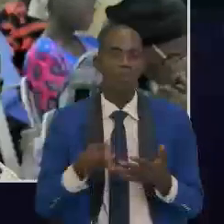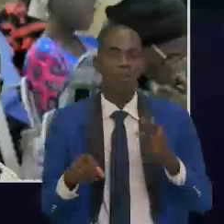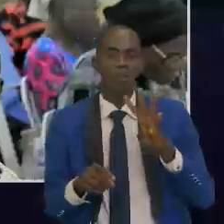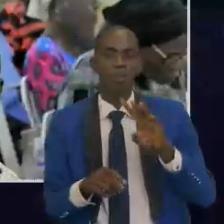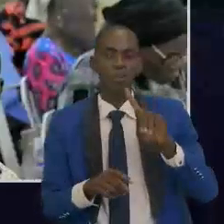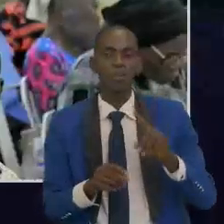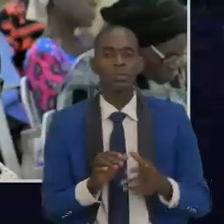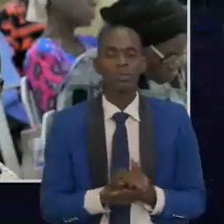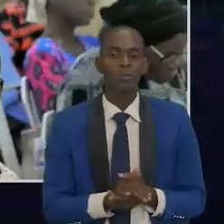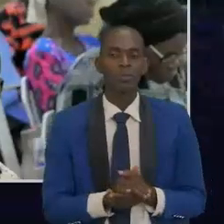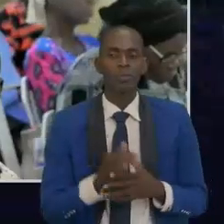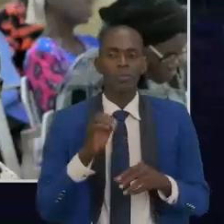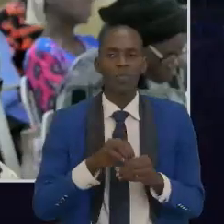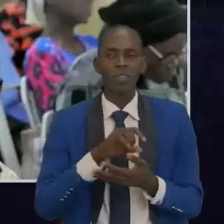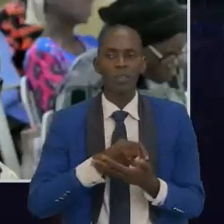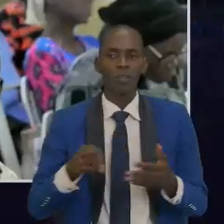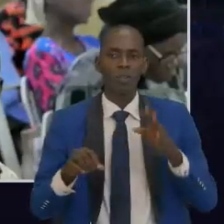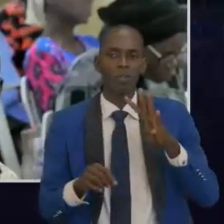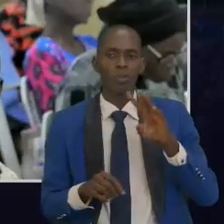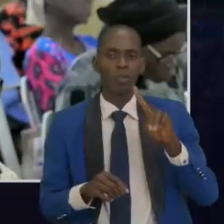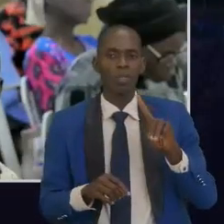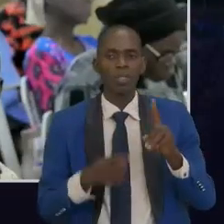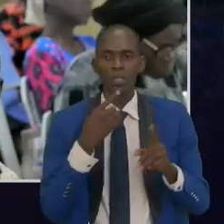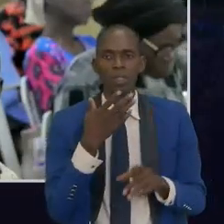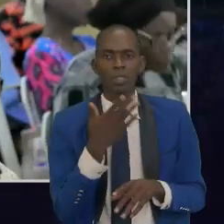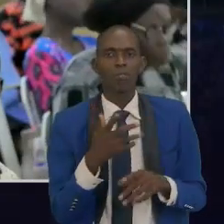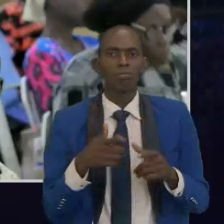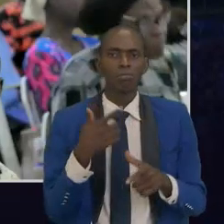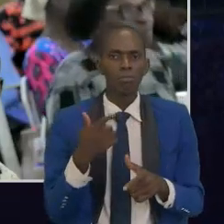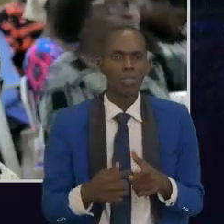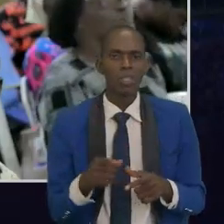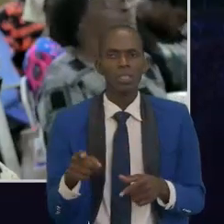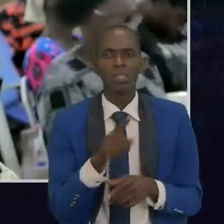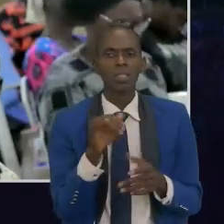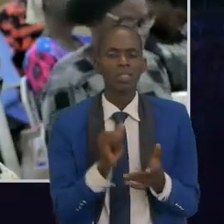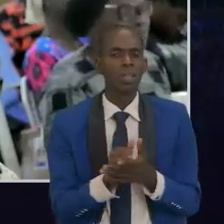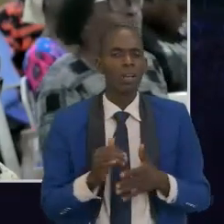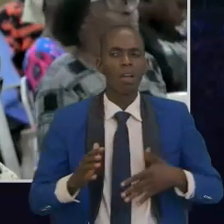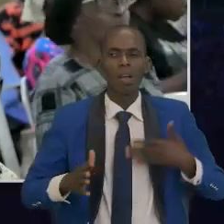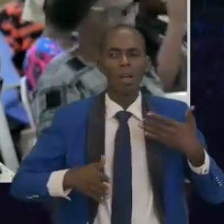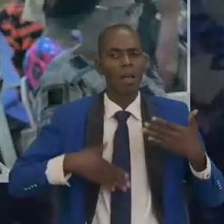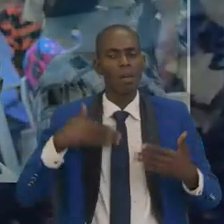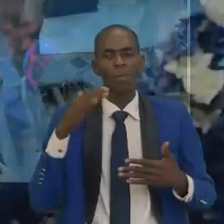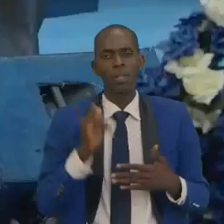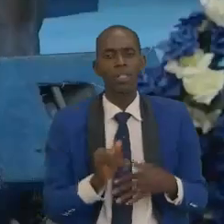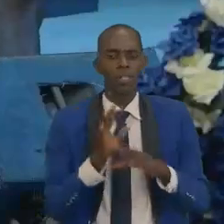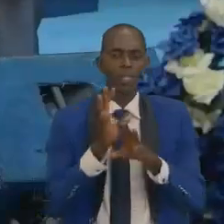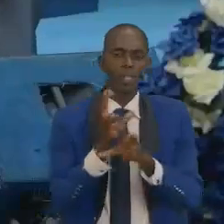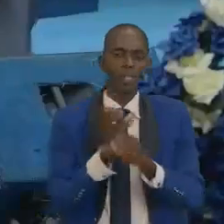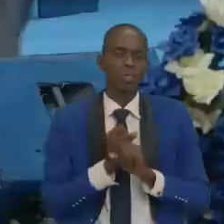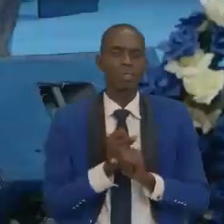41. It says in verse 41, then they that gladly received the